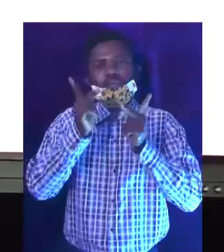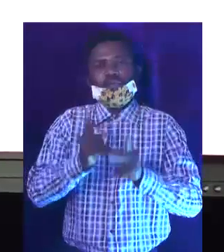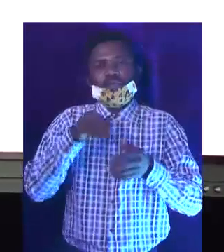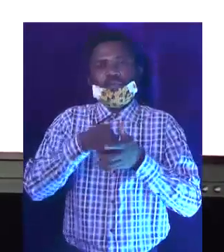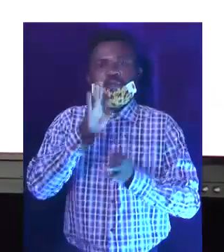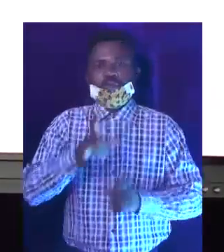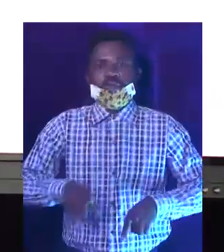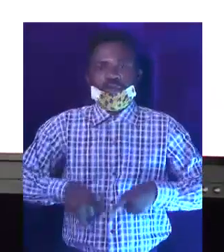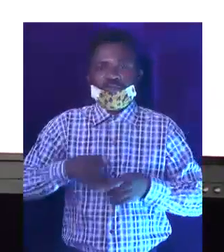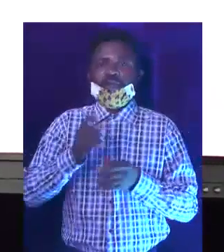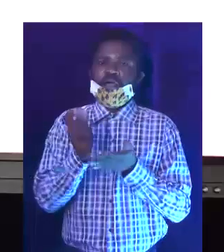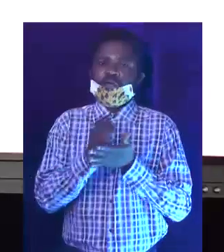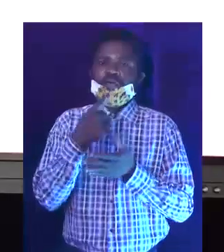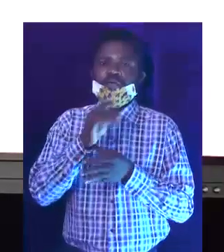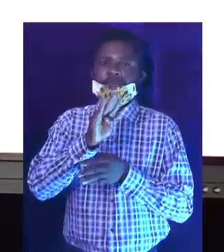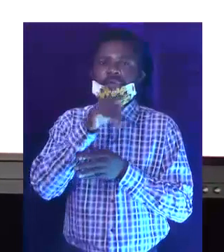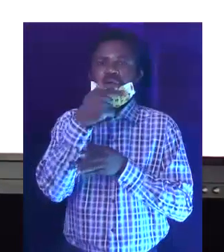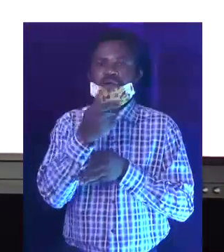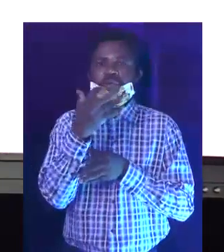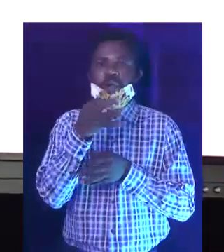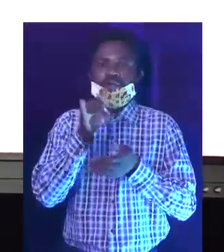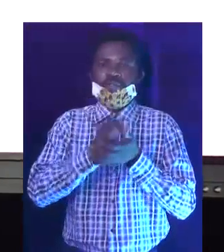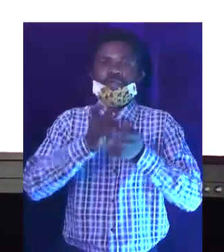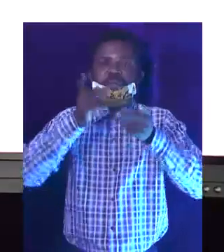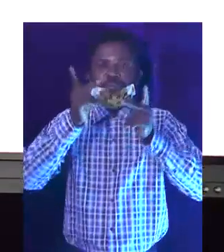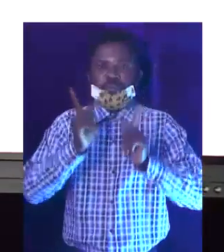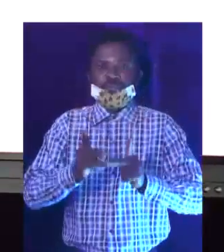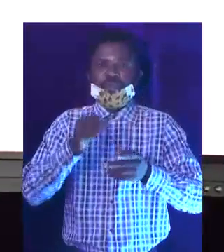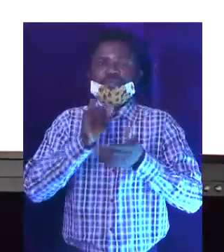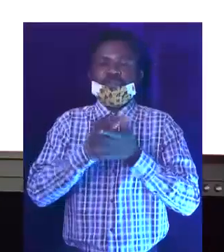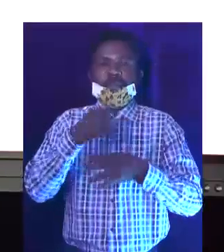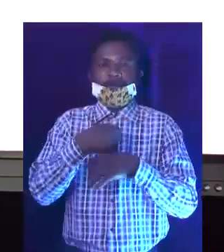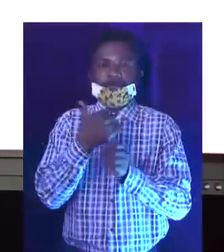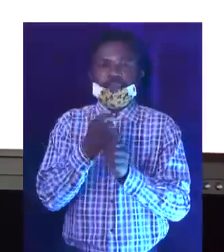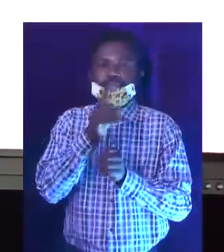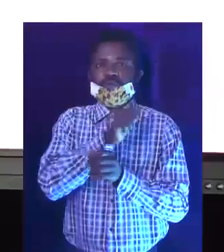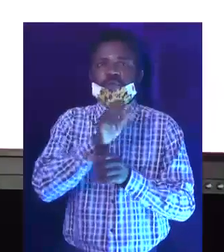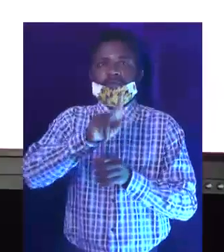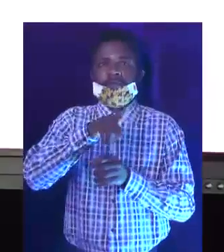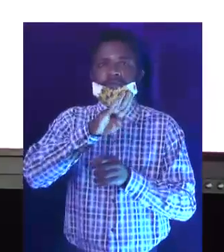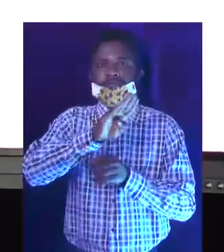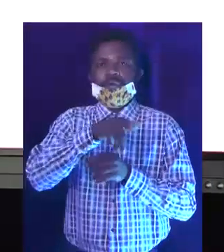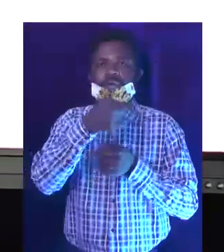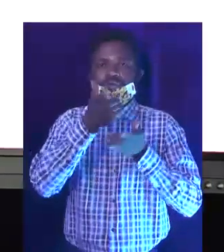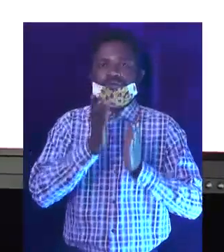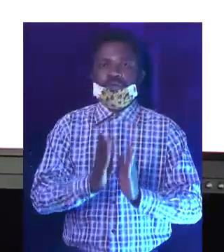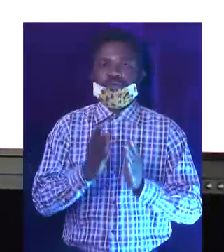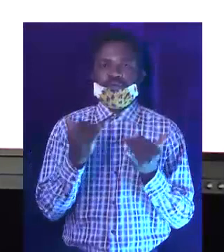in your life? Write the biography of that person. That makes you a biographer